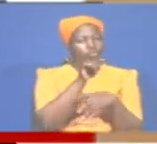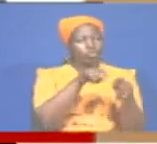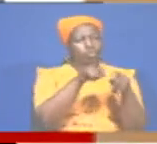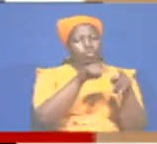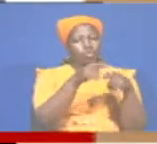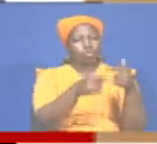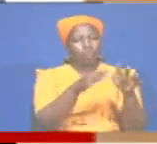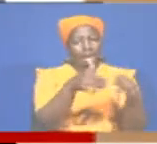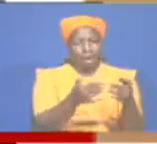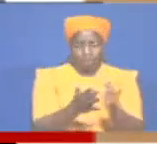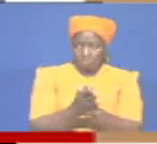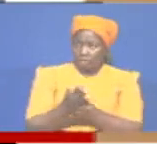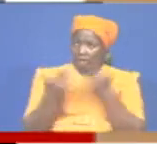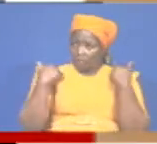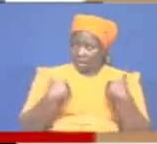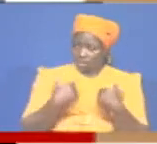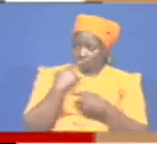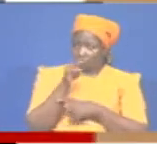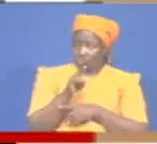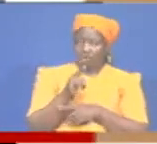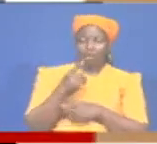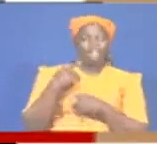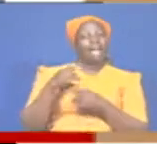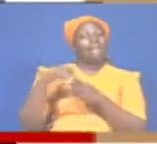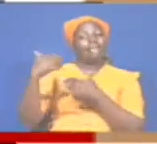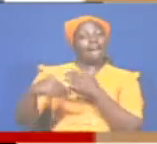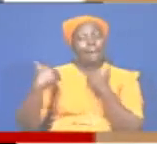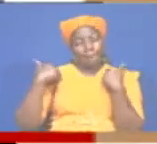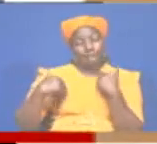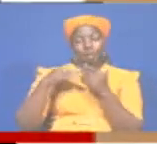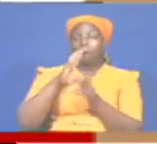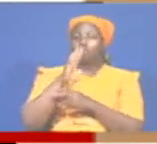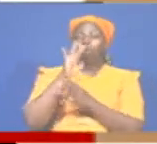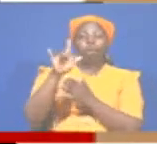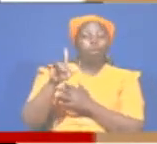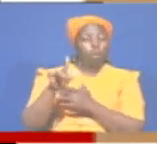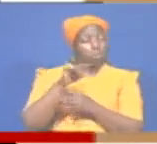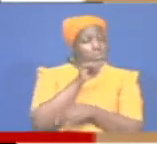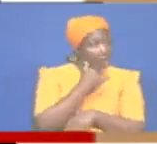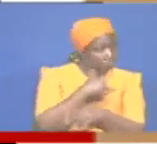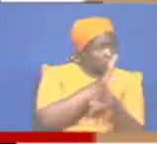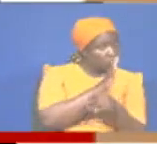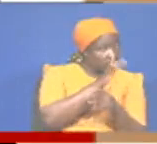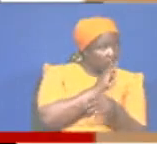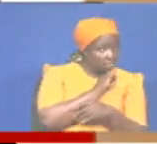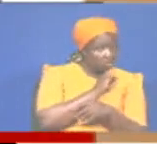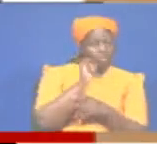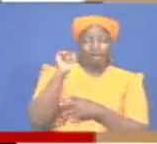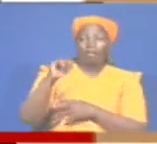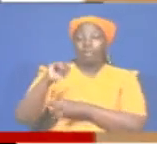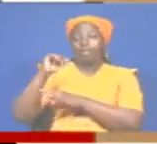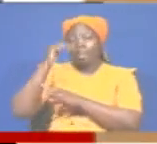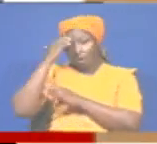loans. You have? Yes. Because I have no way to go. If I wanted